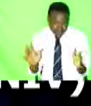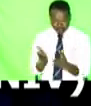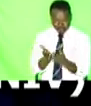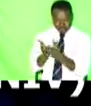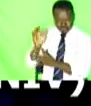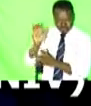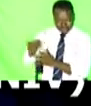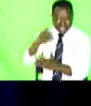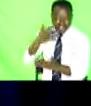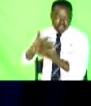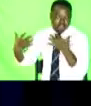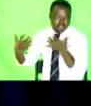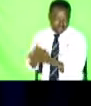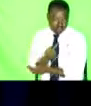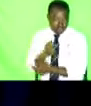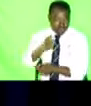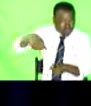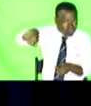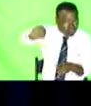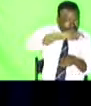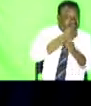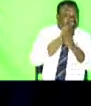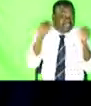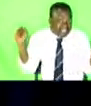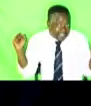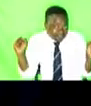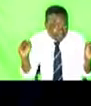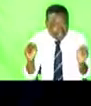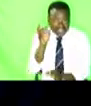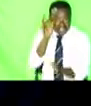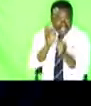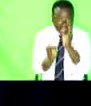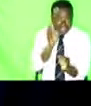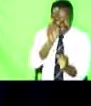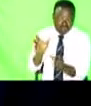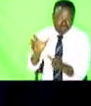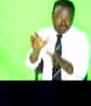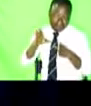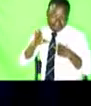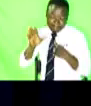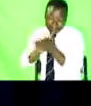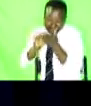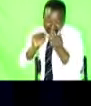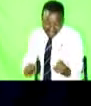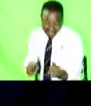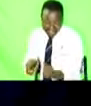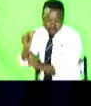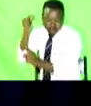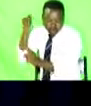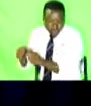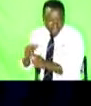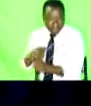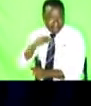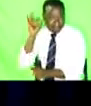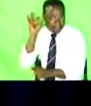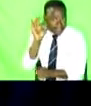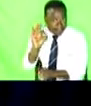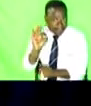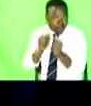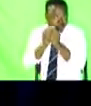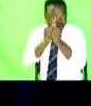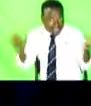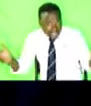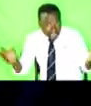gospel, you are saved if you hold firmly to the word I preach to you. Otherwise, you